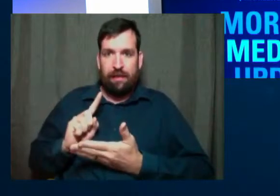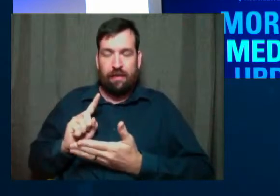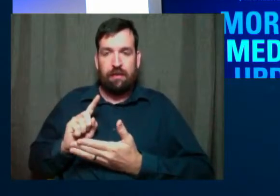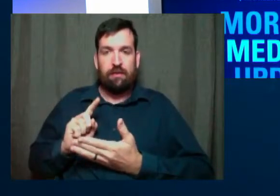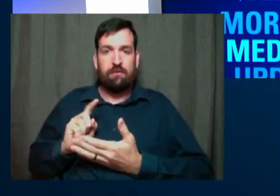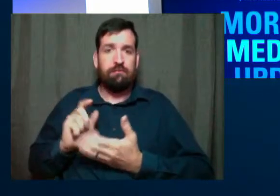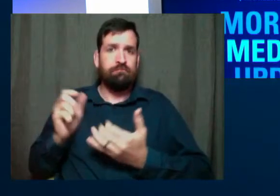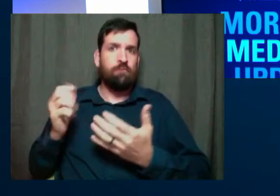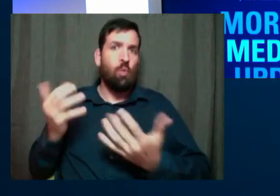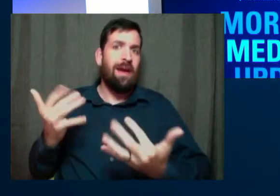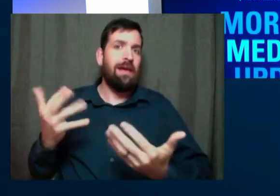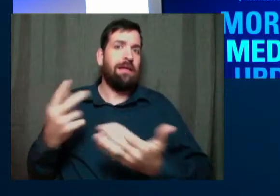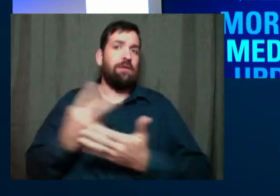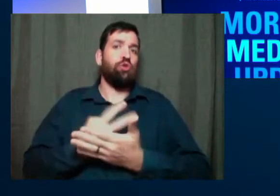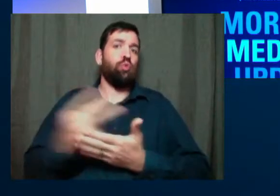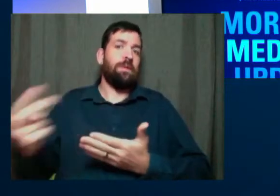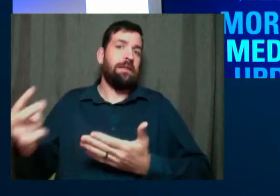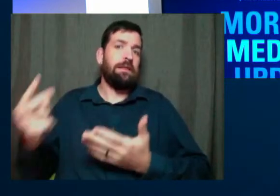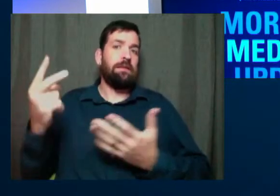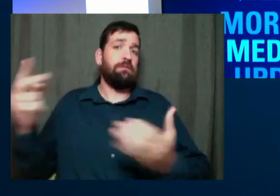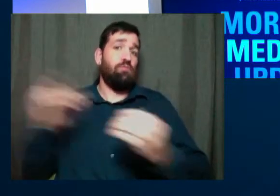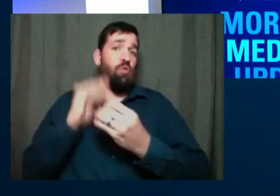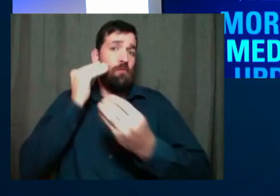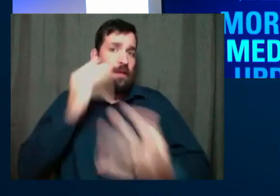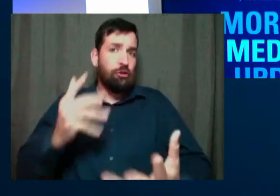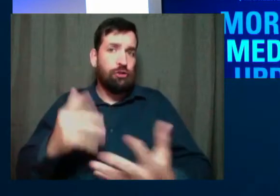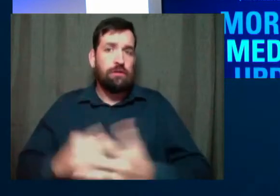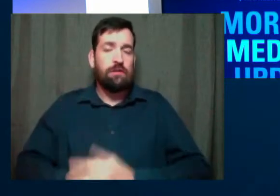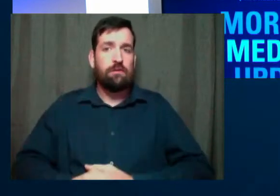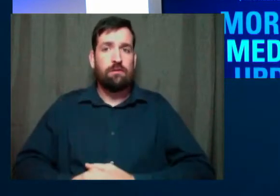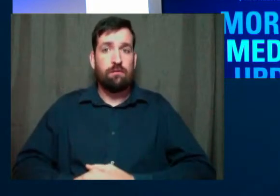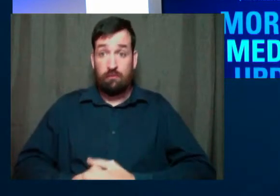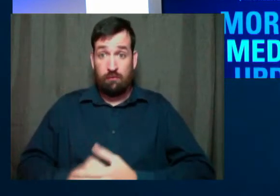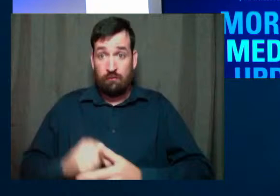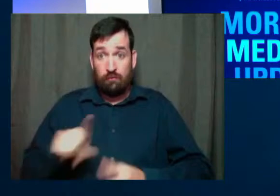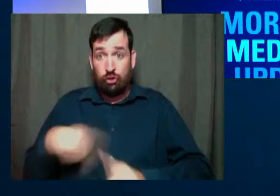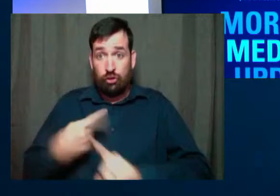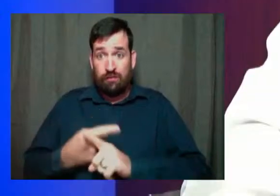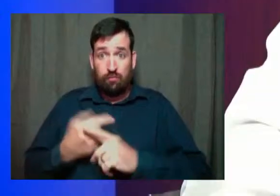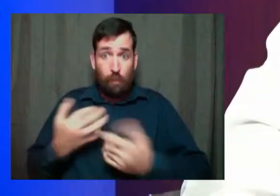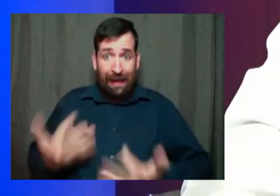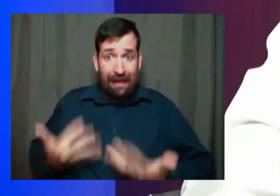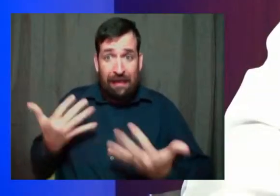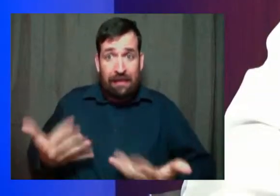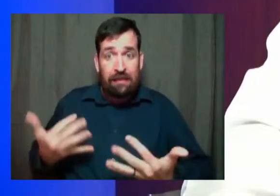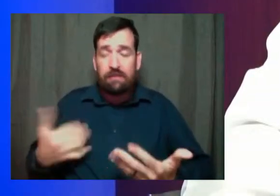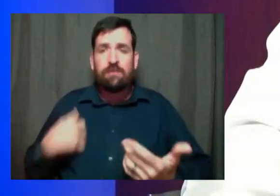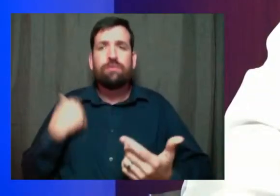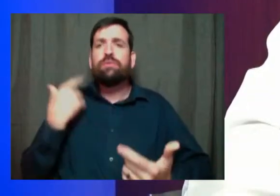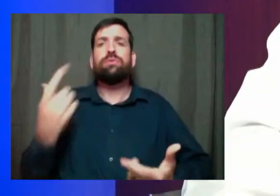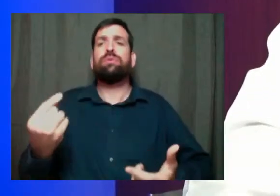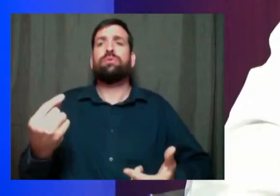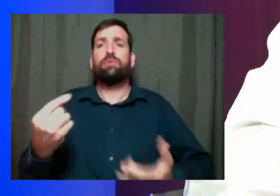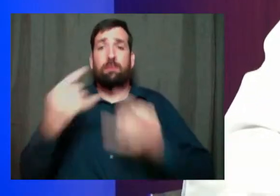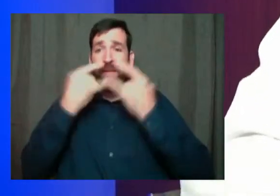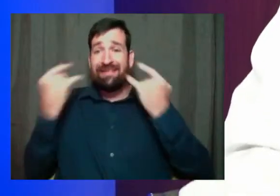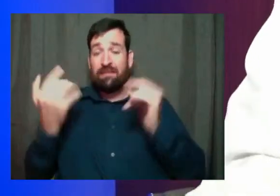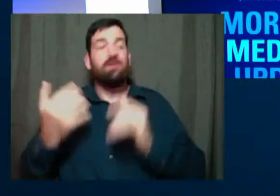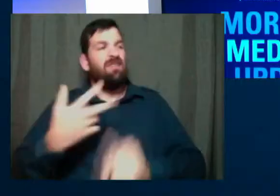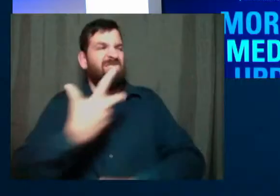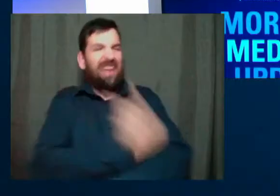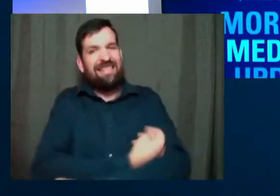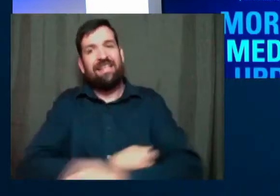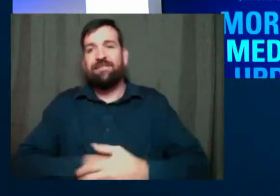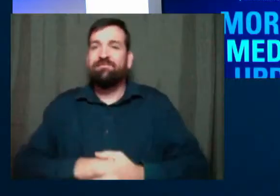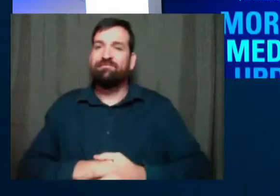to find out more information. Do we just lie and wait? What do you do? Put masks back on? Get vaccinated. Make sure